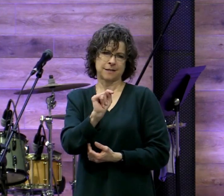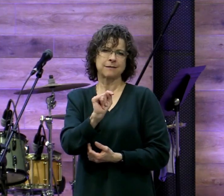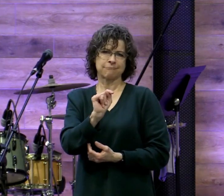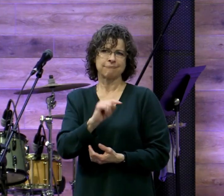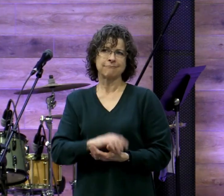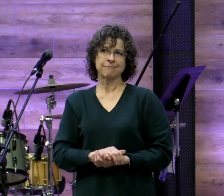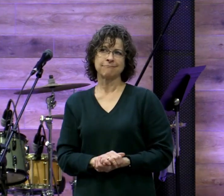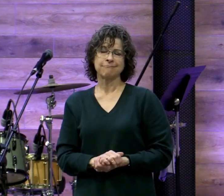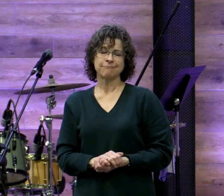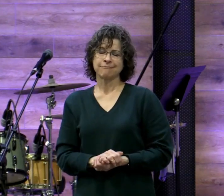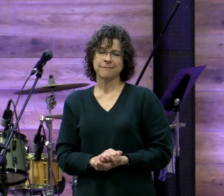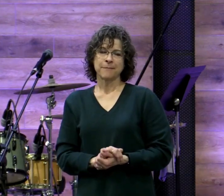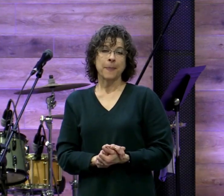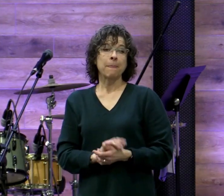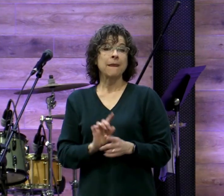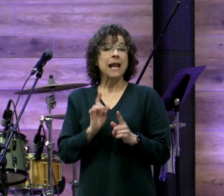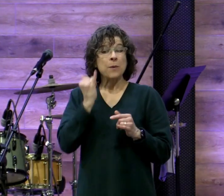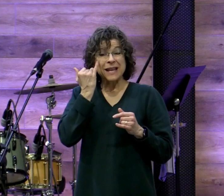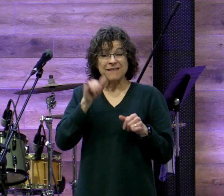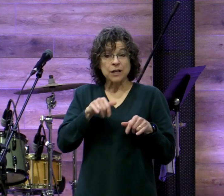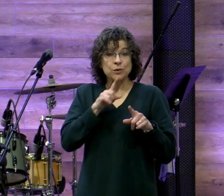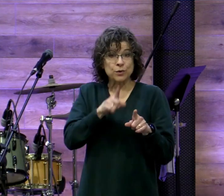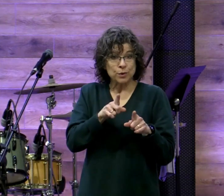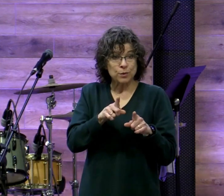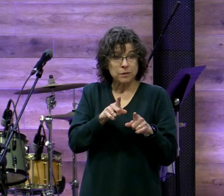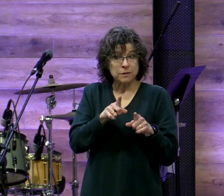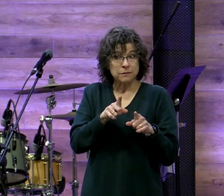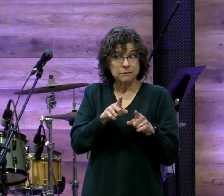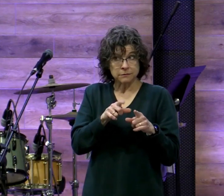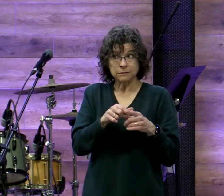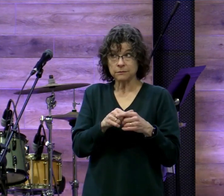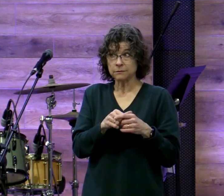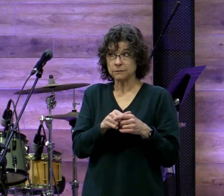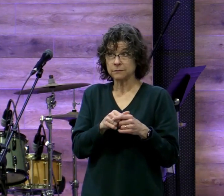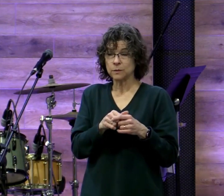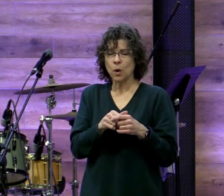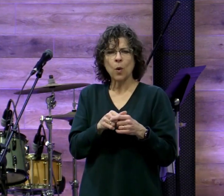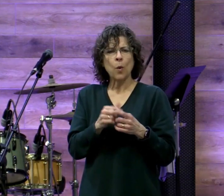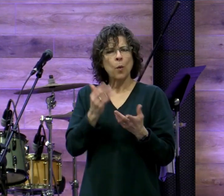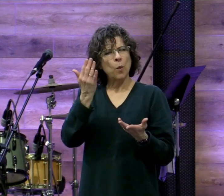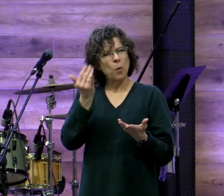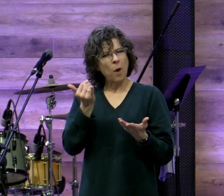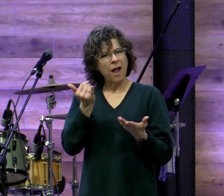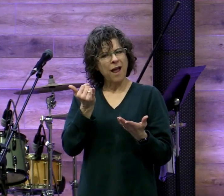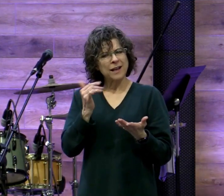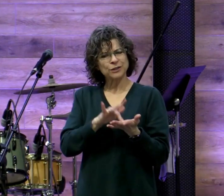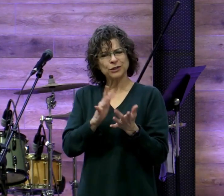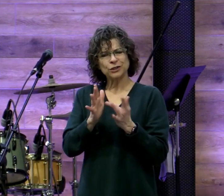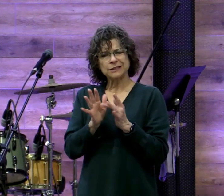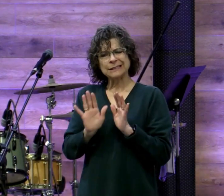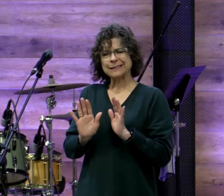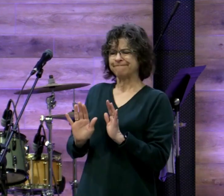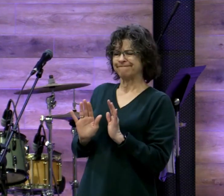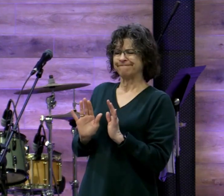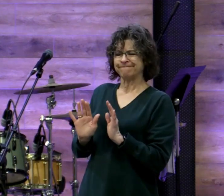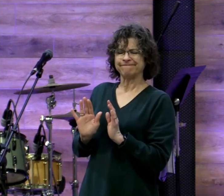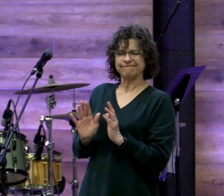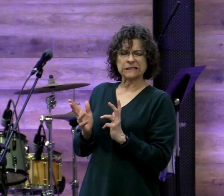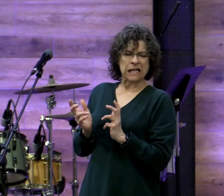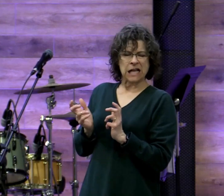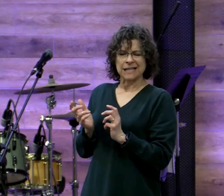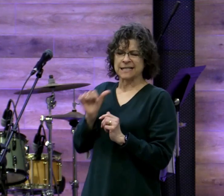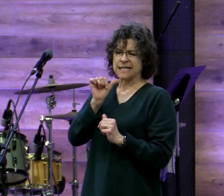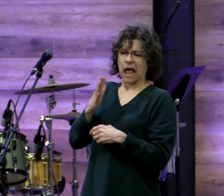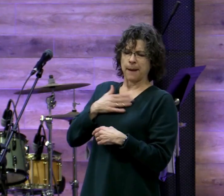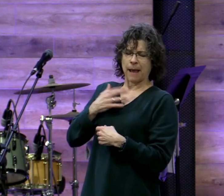Now, if all of these things are true, and they are, why the hesitancy of Jesus to provide the wine? Why